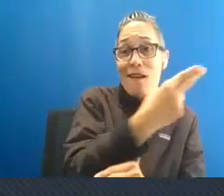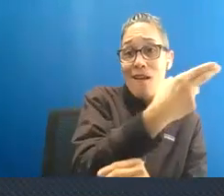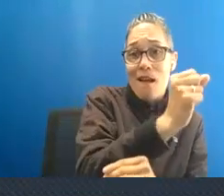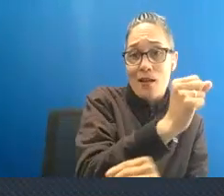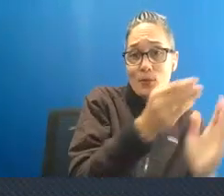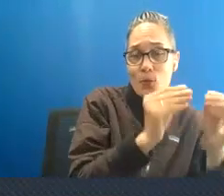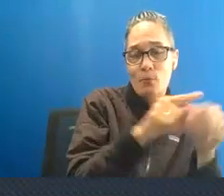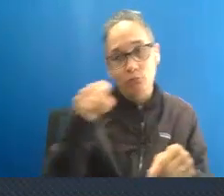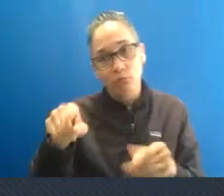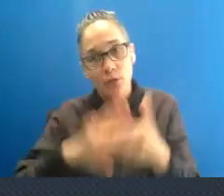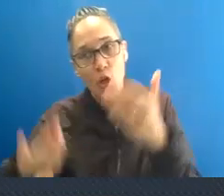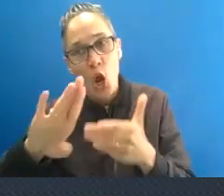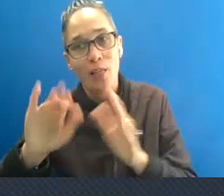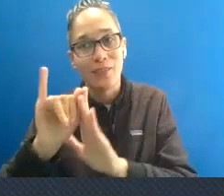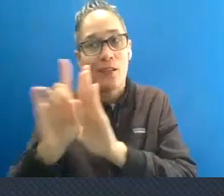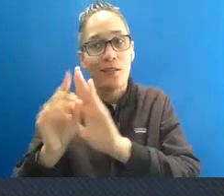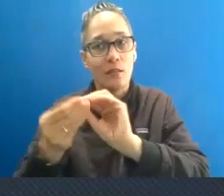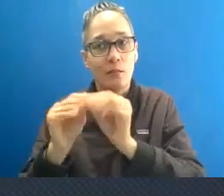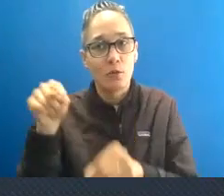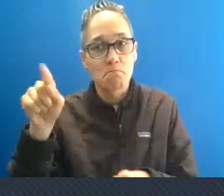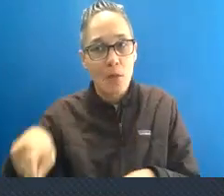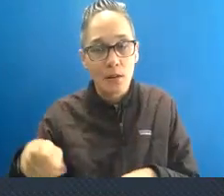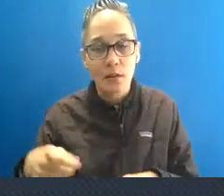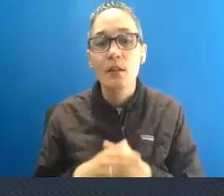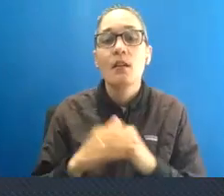ID number in this box.